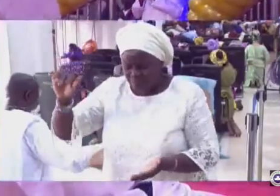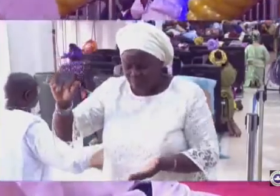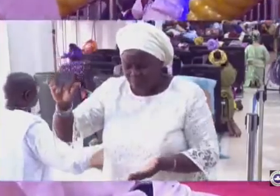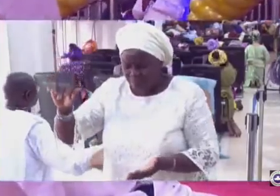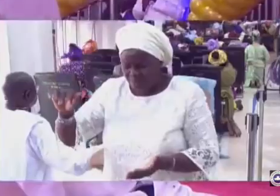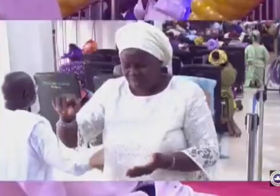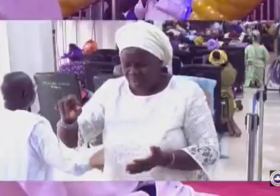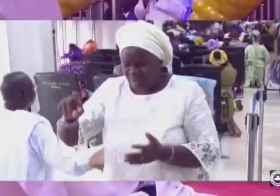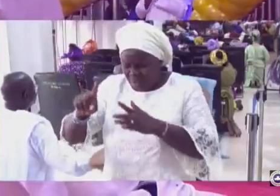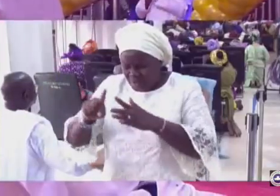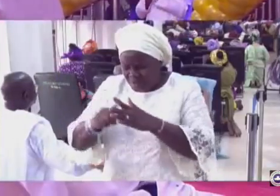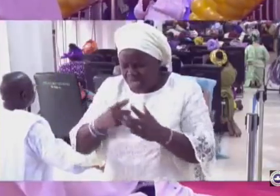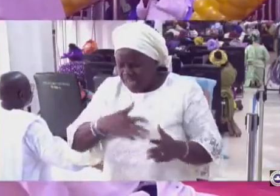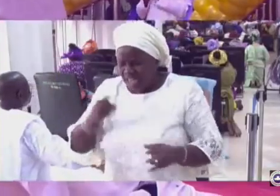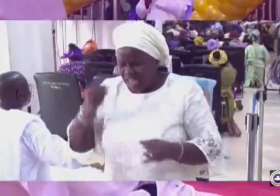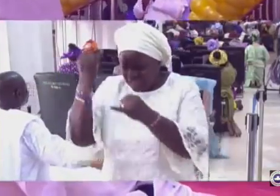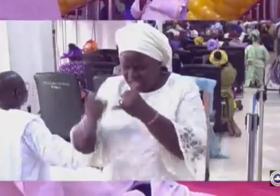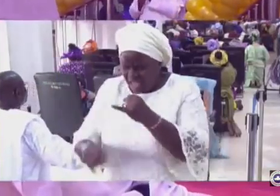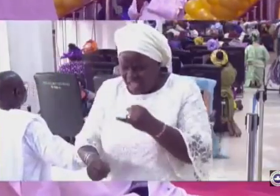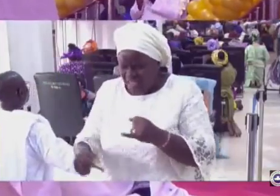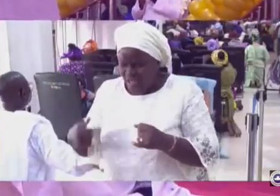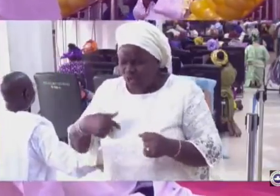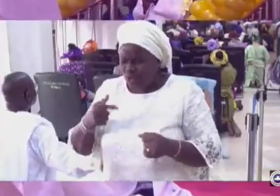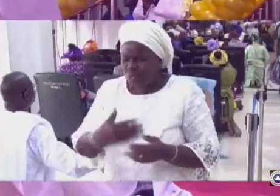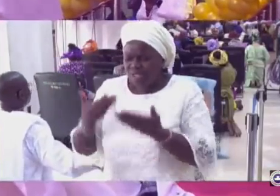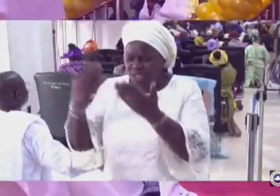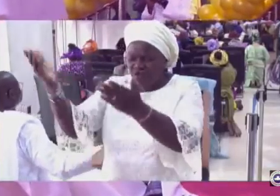Alpha and Omega, we give you honor.